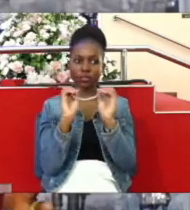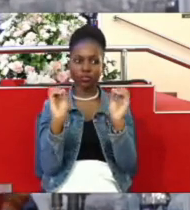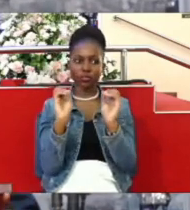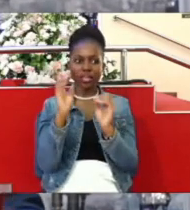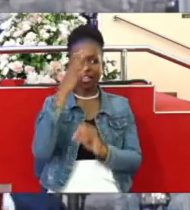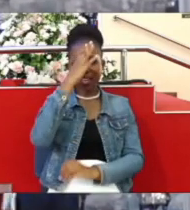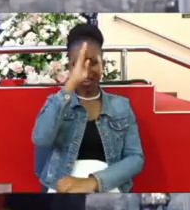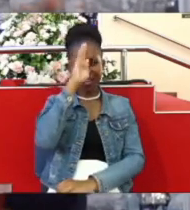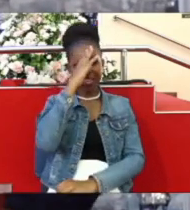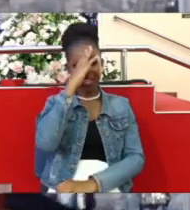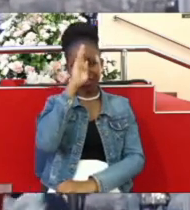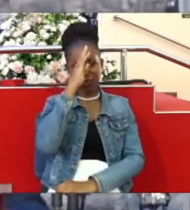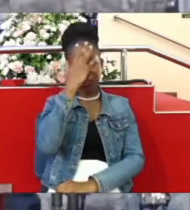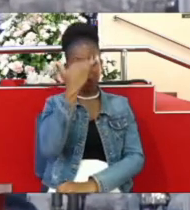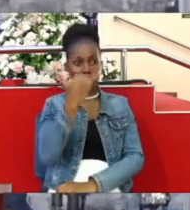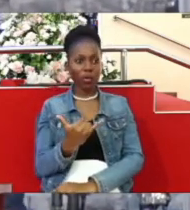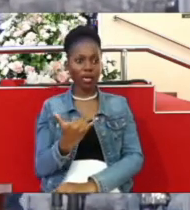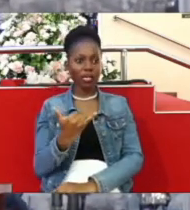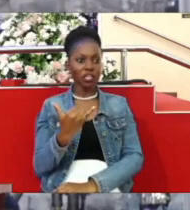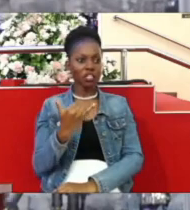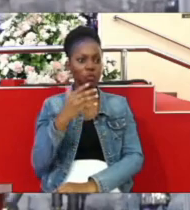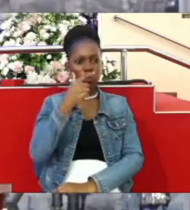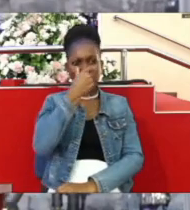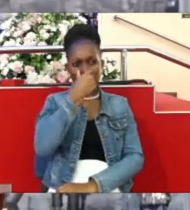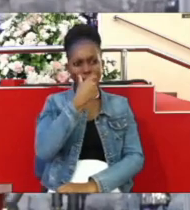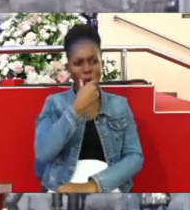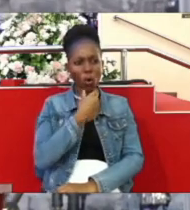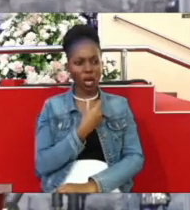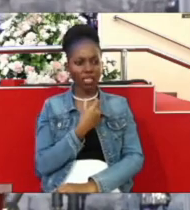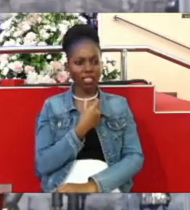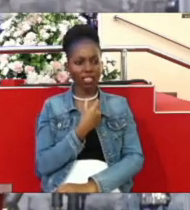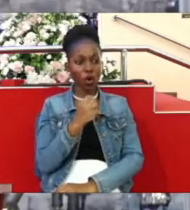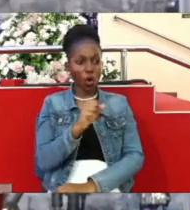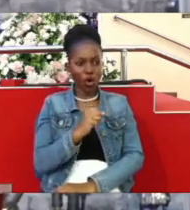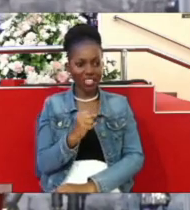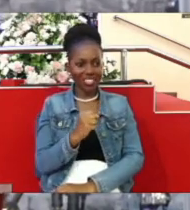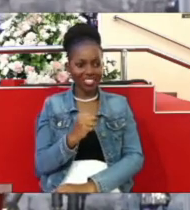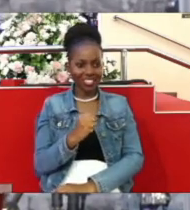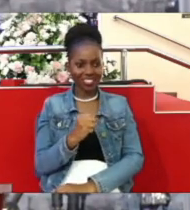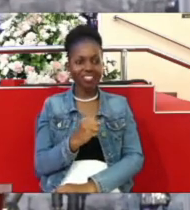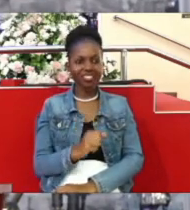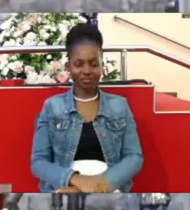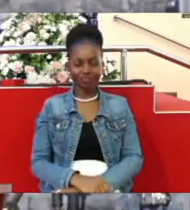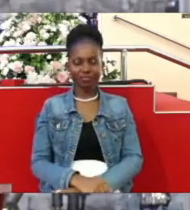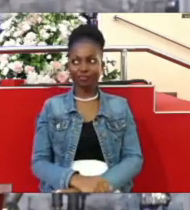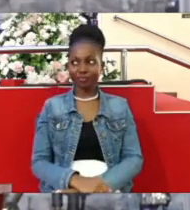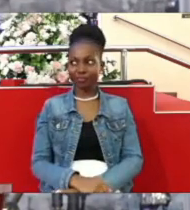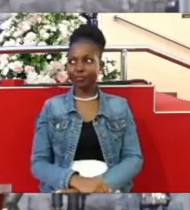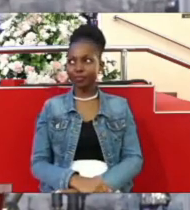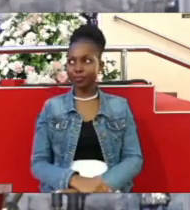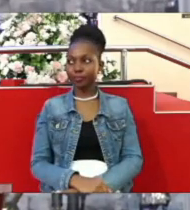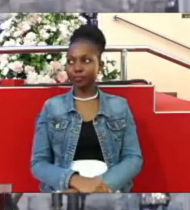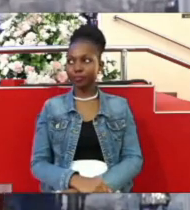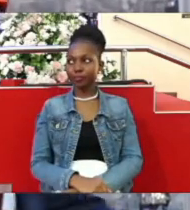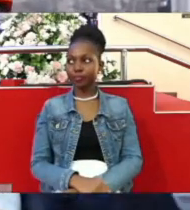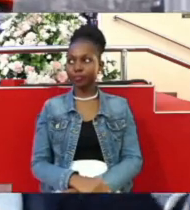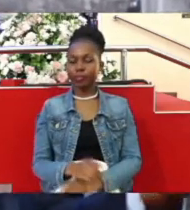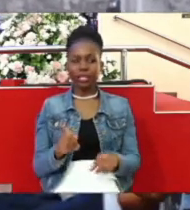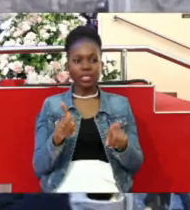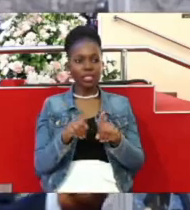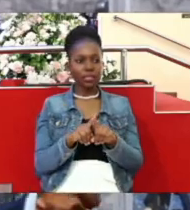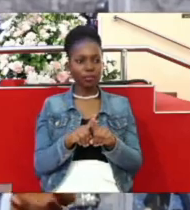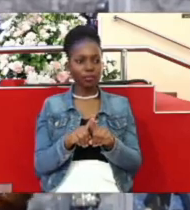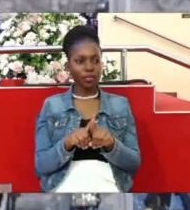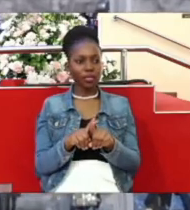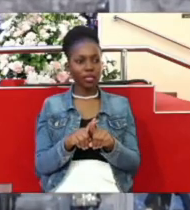many times because we can see it also in the Garden of Eden. Na tunaona mara nyingi kwa sababu hata katika shamba la Edeni tunaona vivyo hivyo. We see